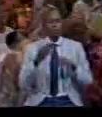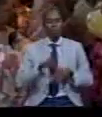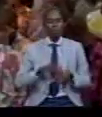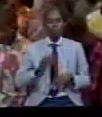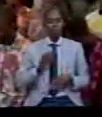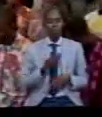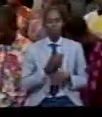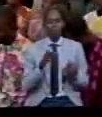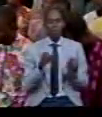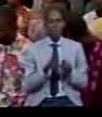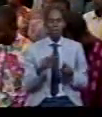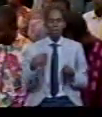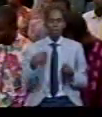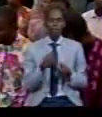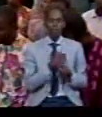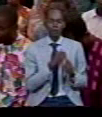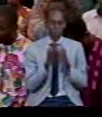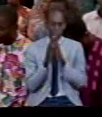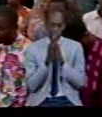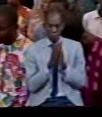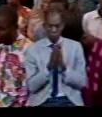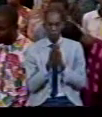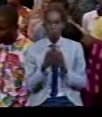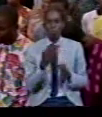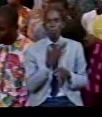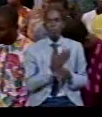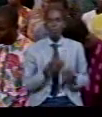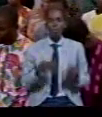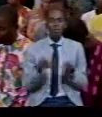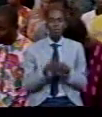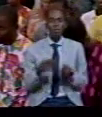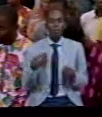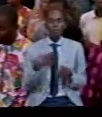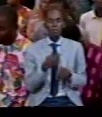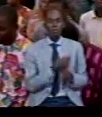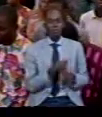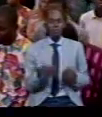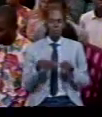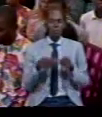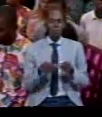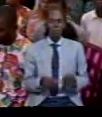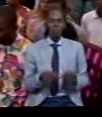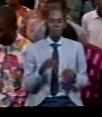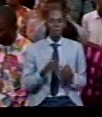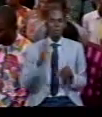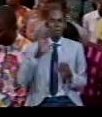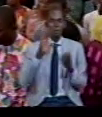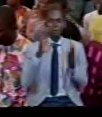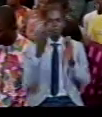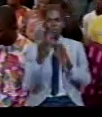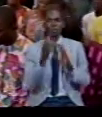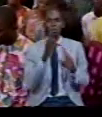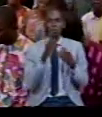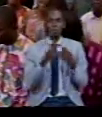pray and as we abide in his presence. Talk to the Lord.